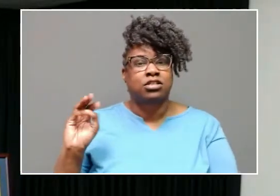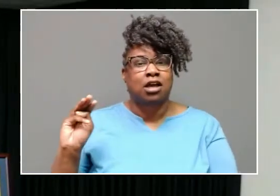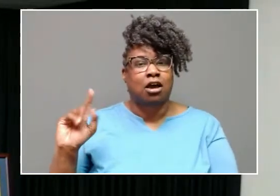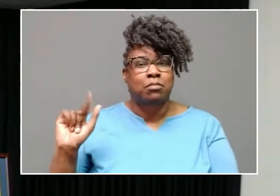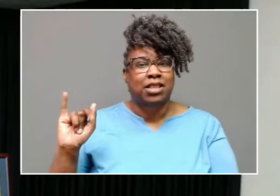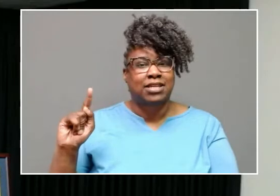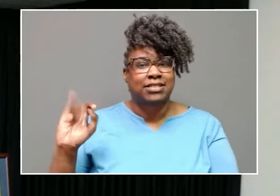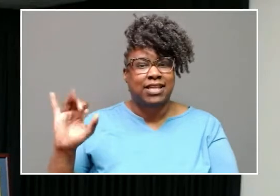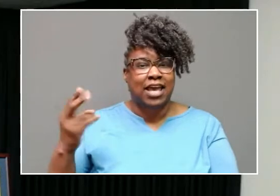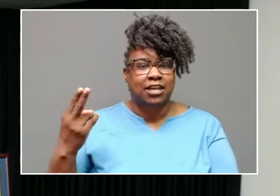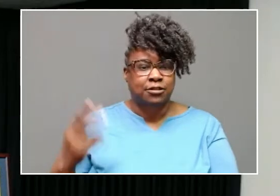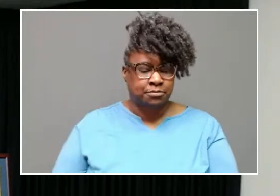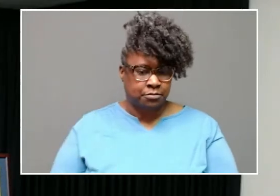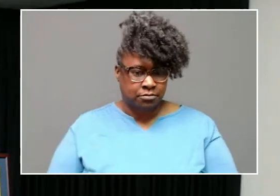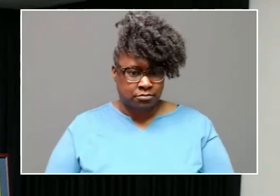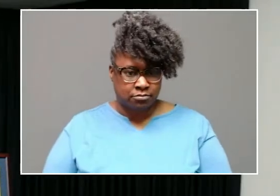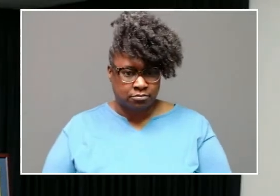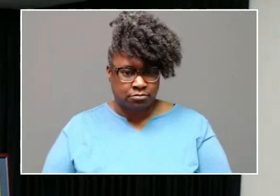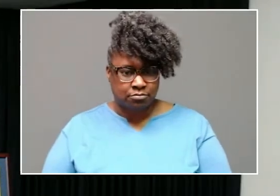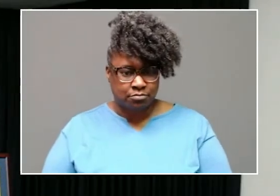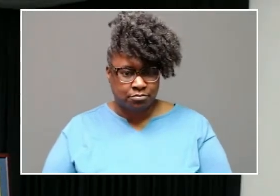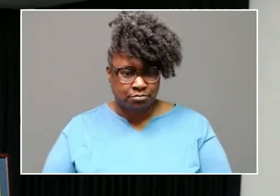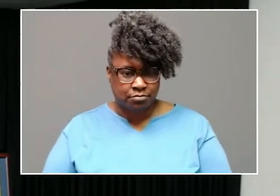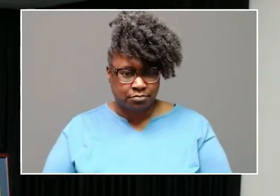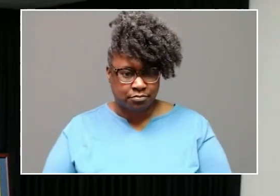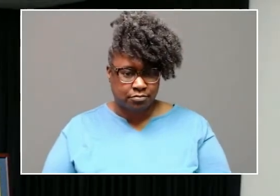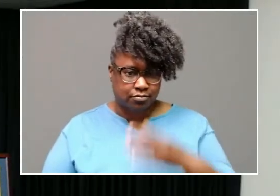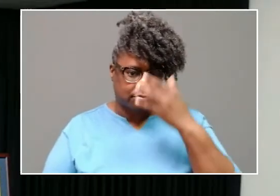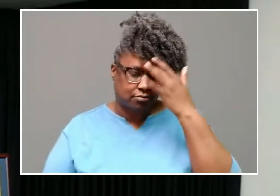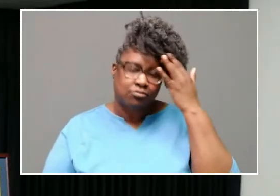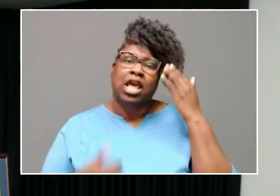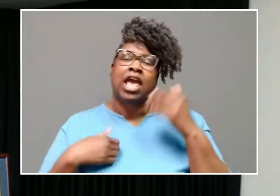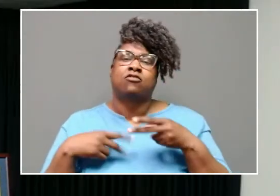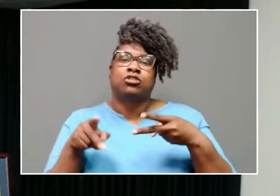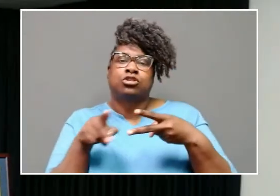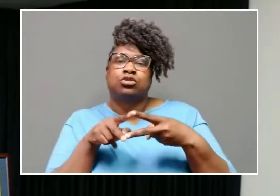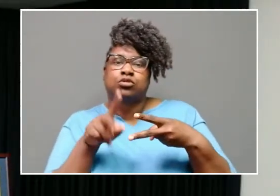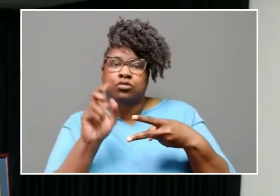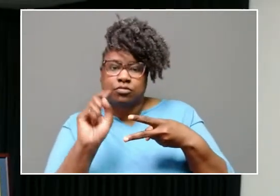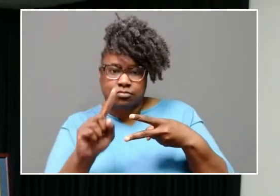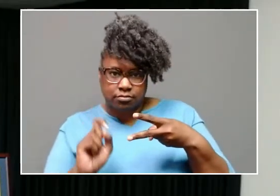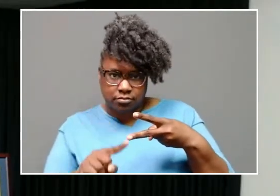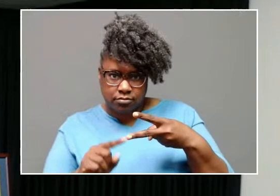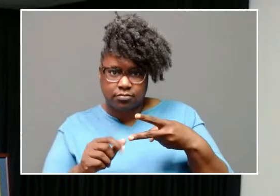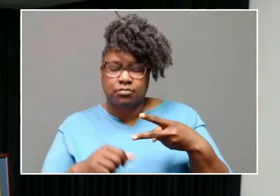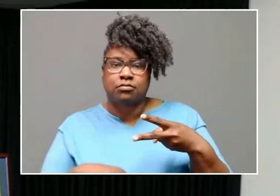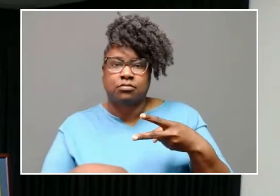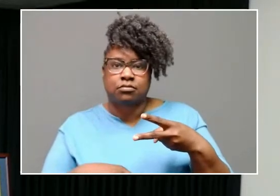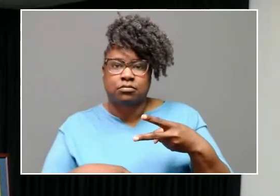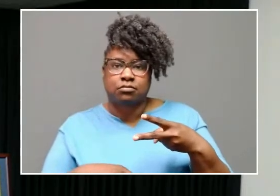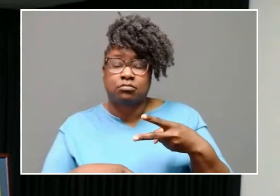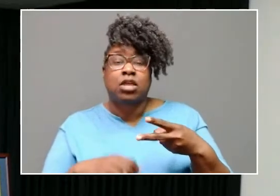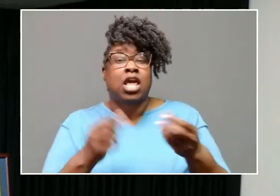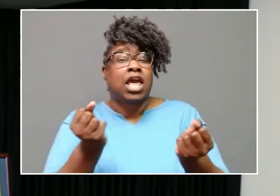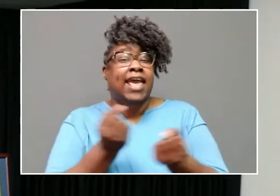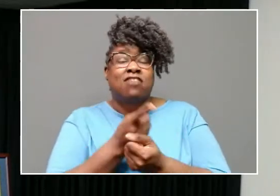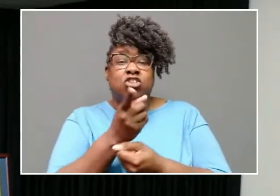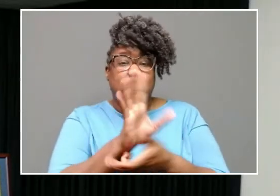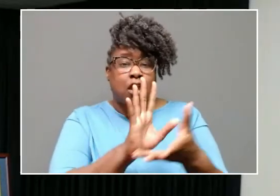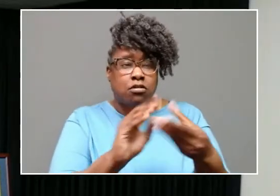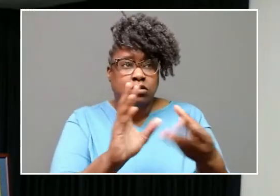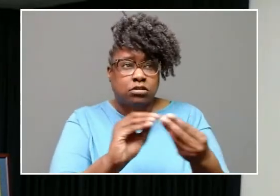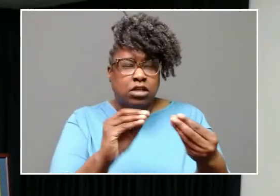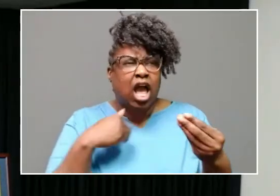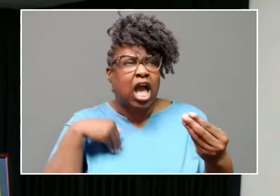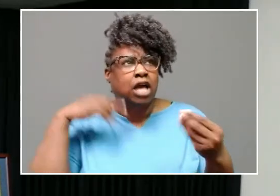you. I'll give you 2 quick ones. I have everything you've had today has given me a whole bunch of questions, but I'll stick to 2 quick ones for